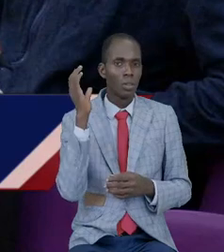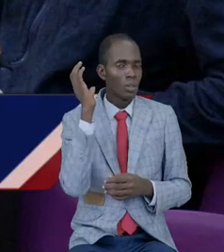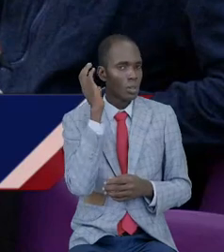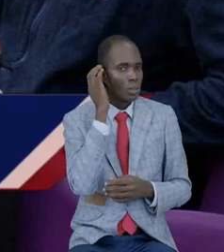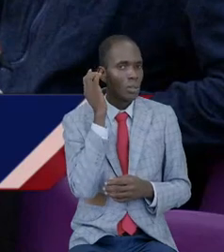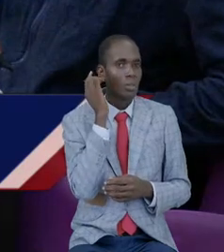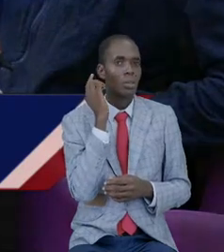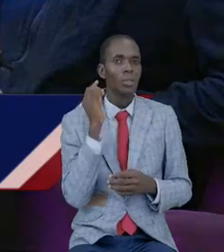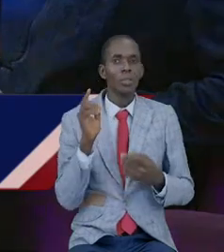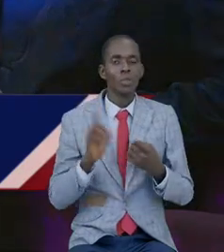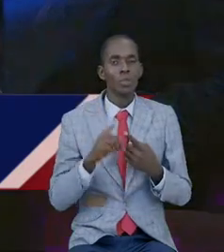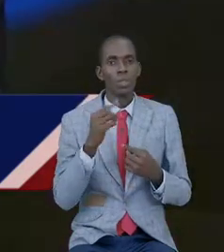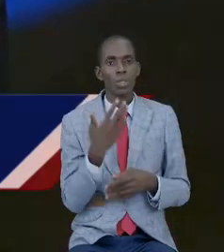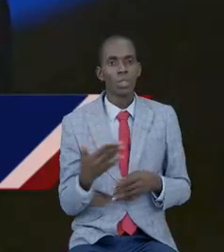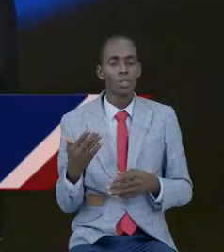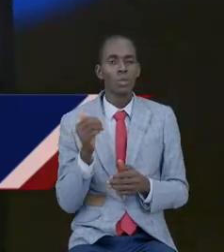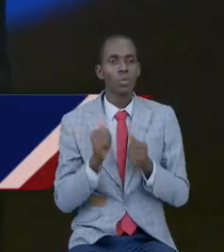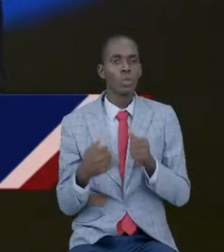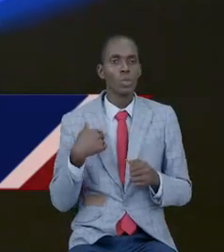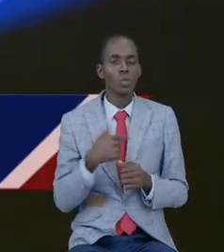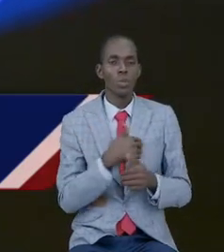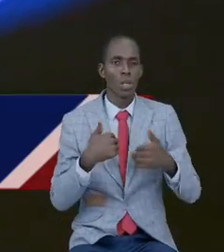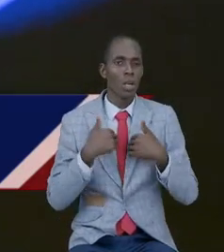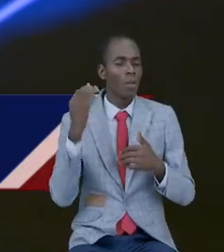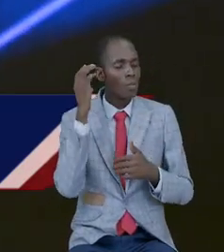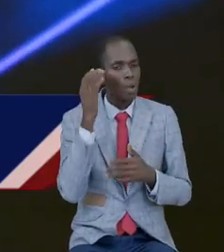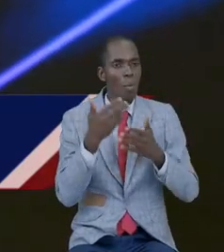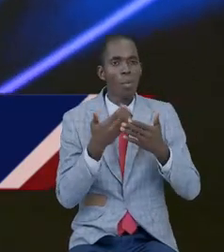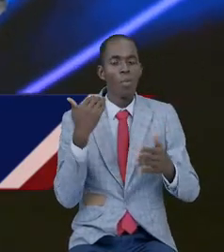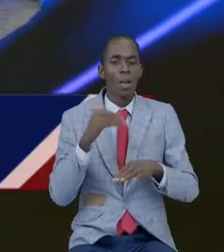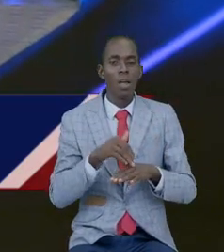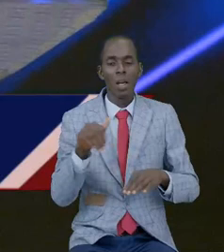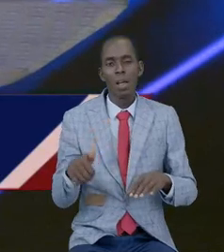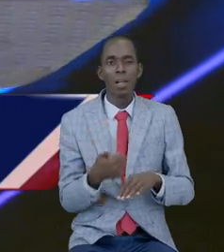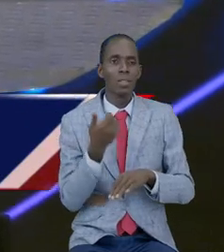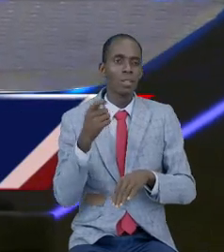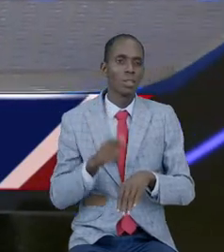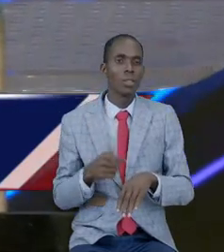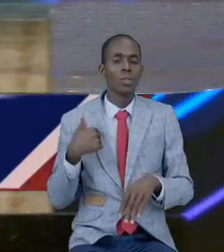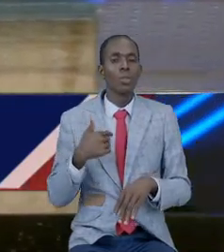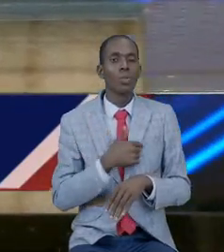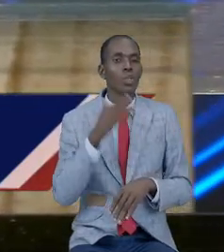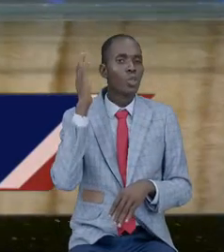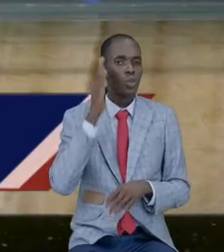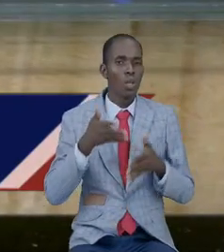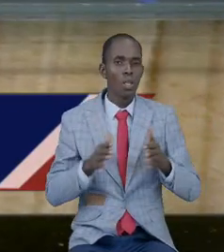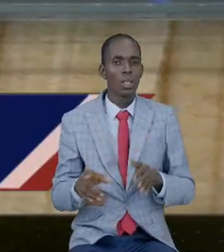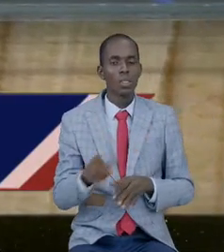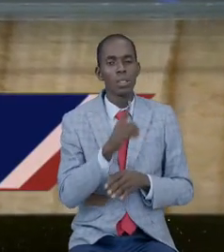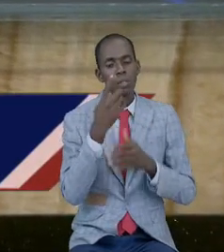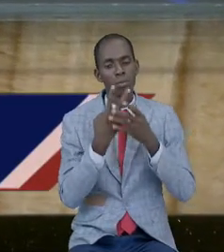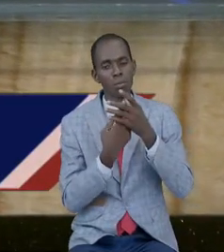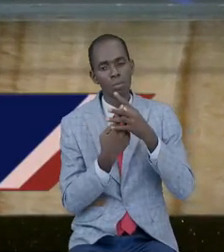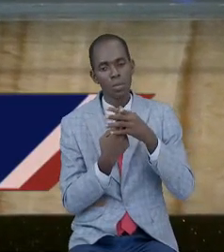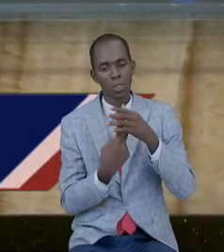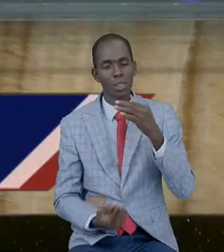things which we have heard lest at any time we shall let them sleep